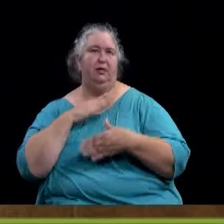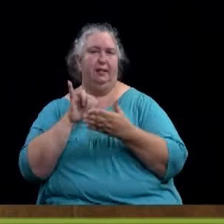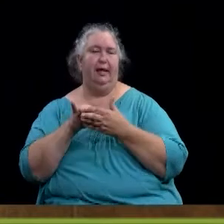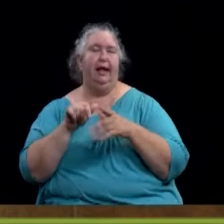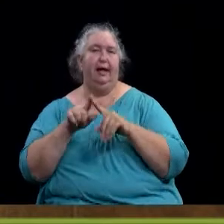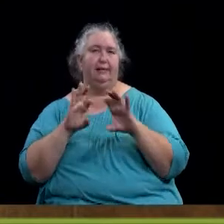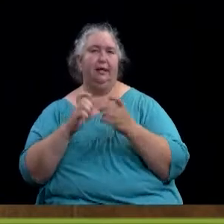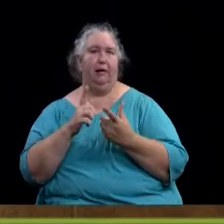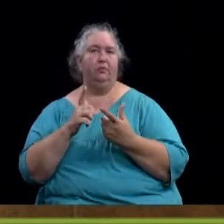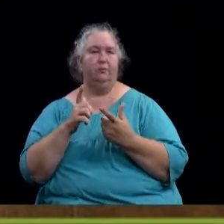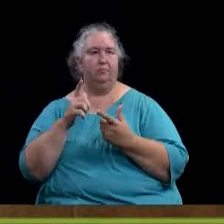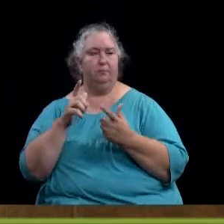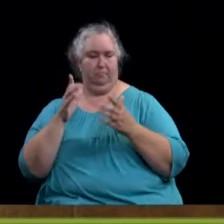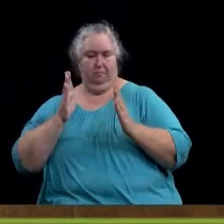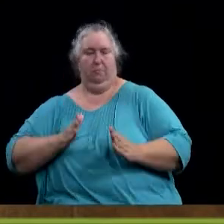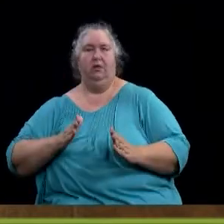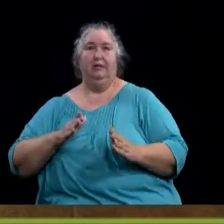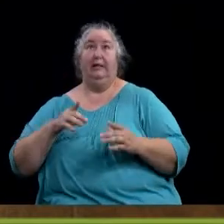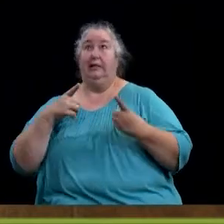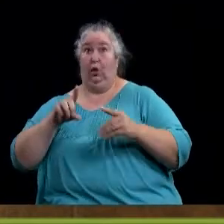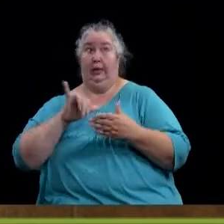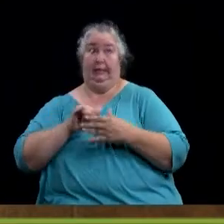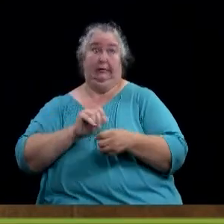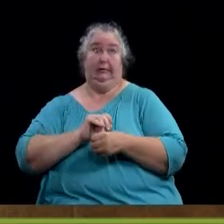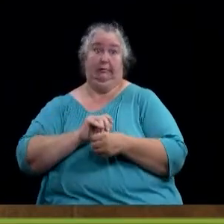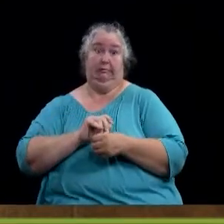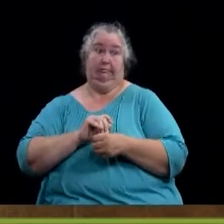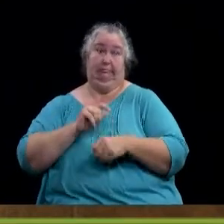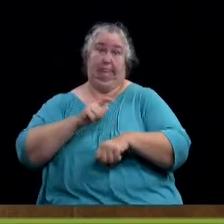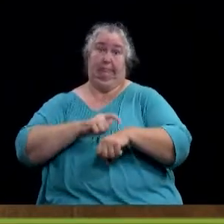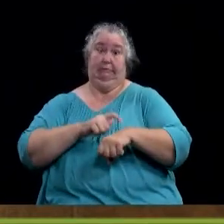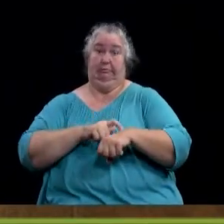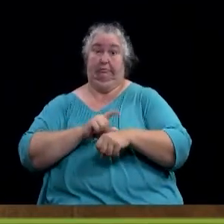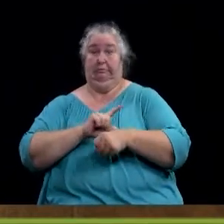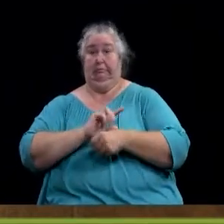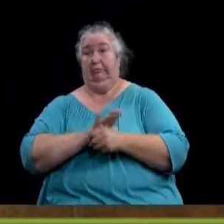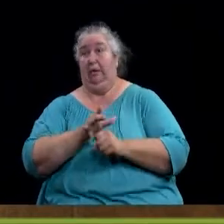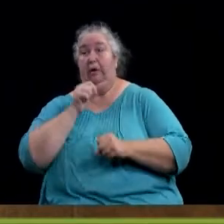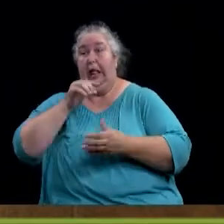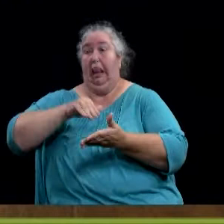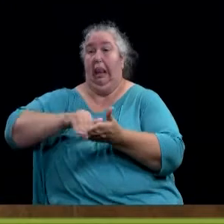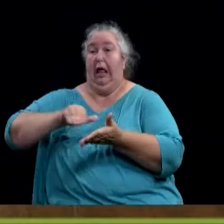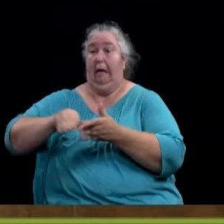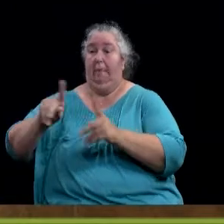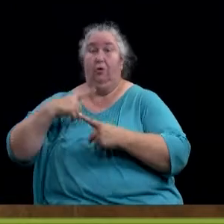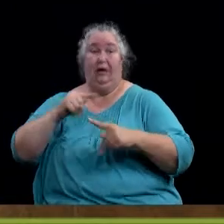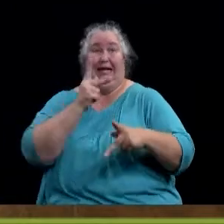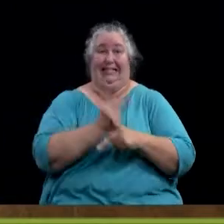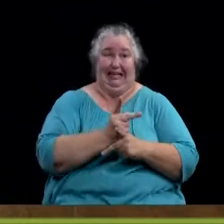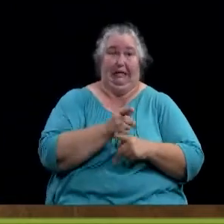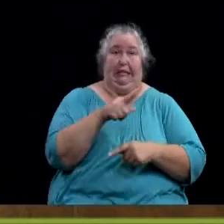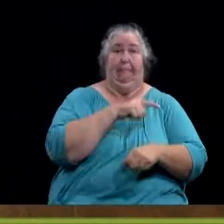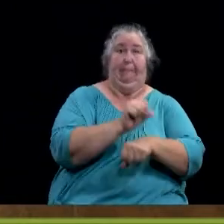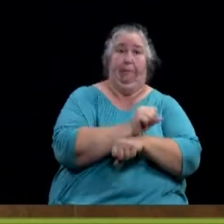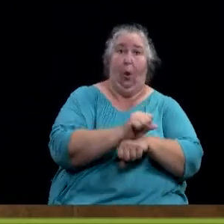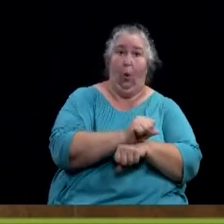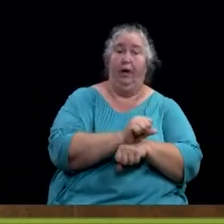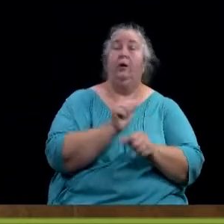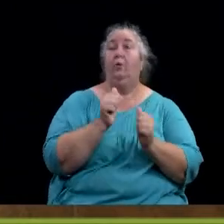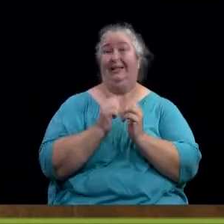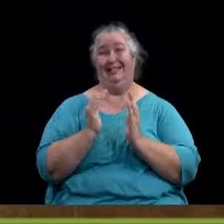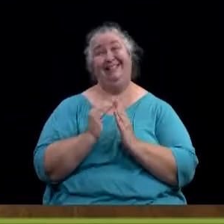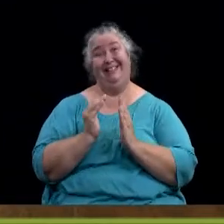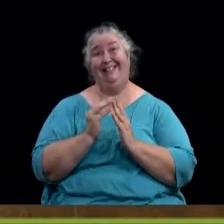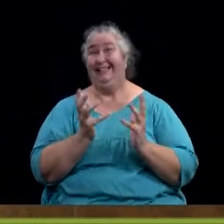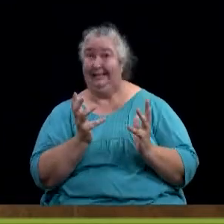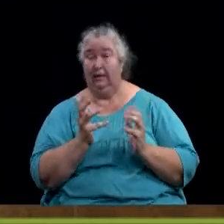that we're not laying people off, but we're trying to keep people employed with the city. And then lastly,